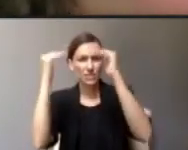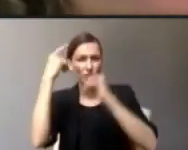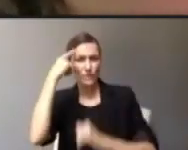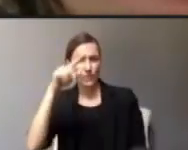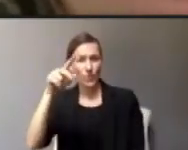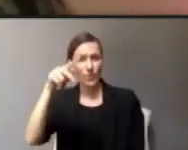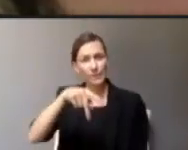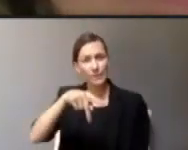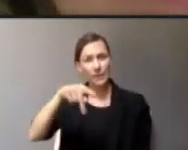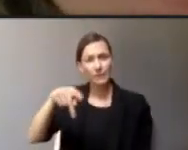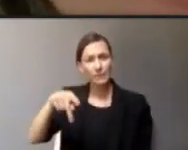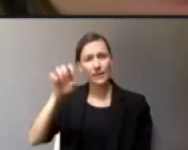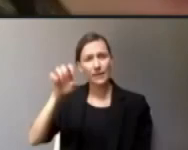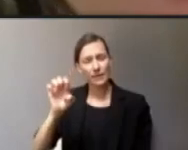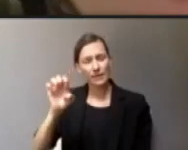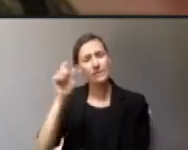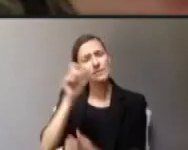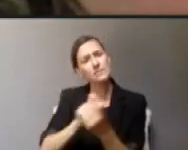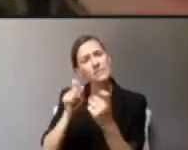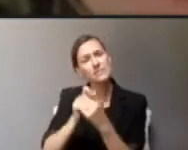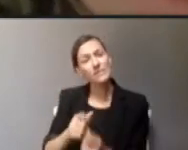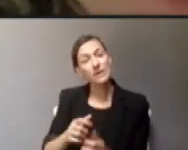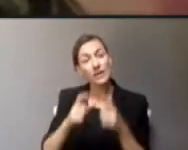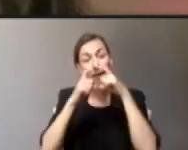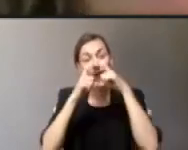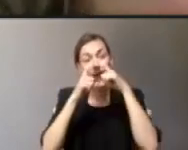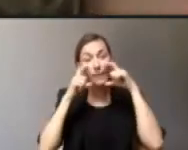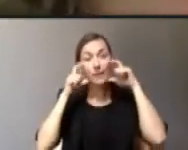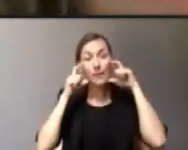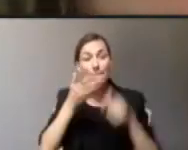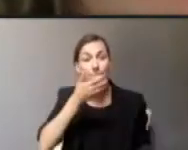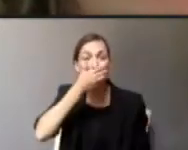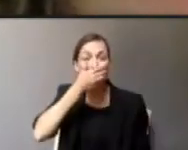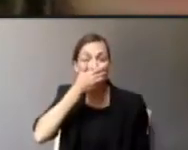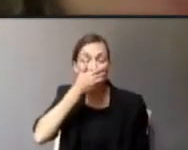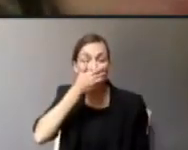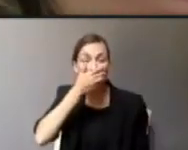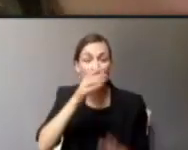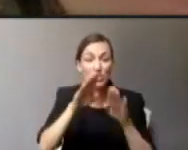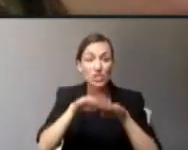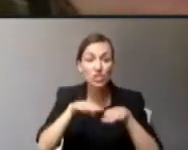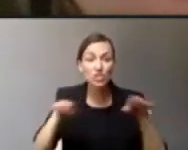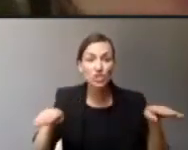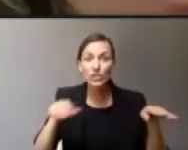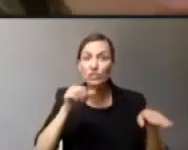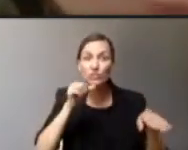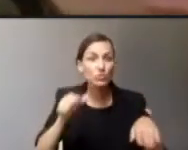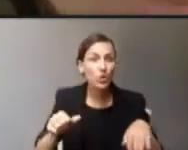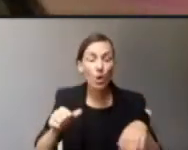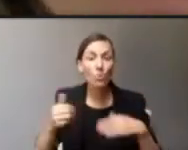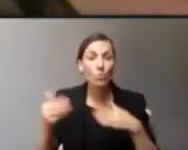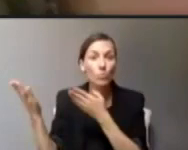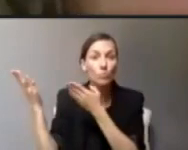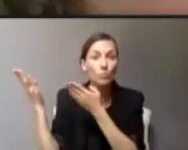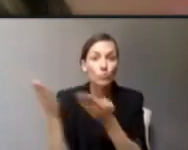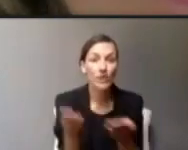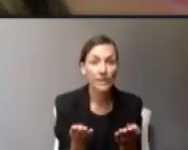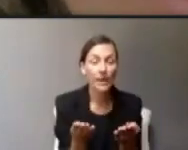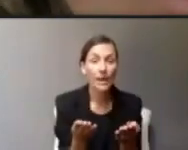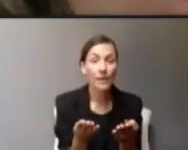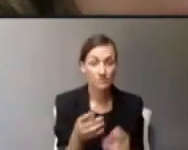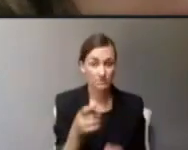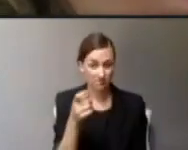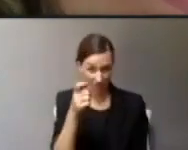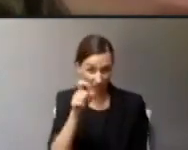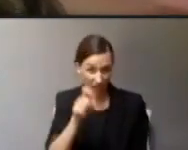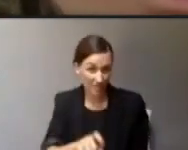PPE, specifically masks, for children that don't come to school with them? Is it a mask every